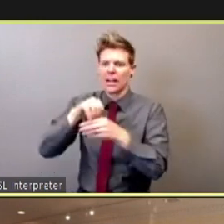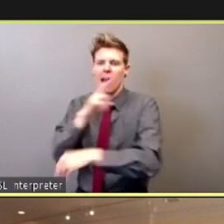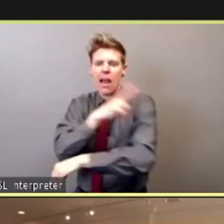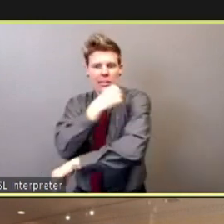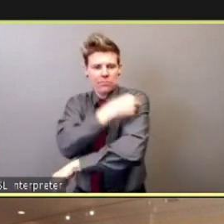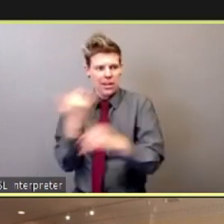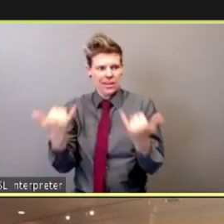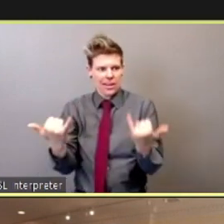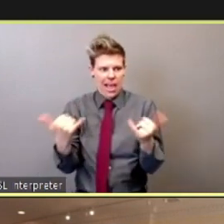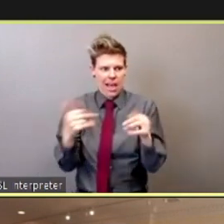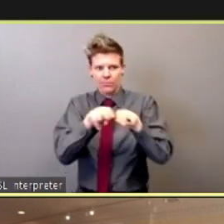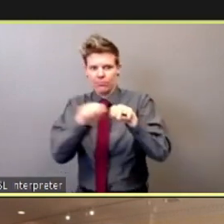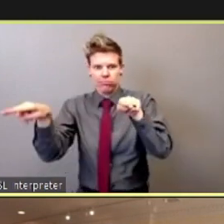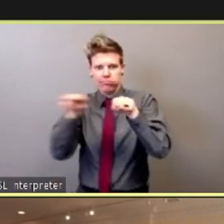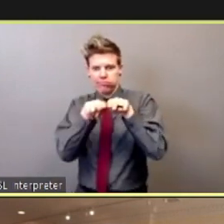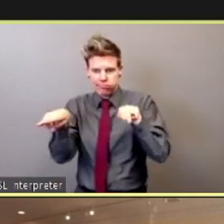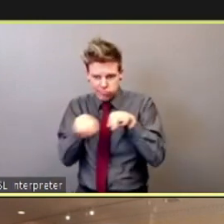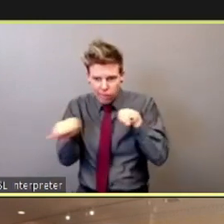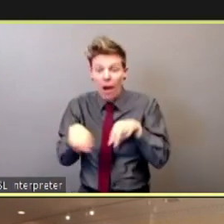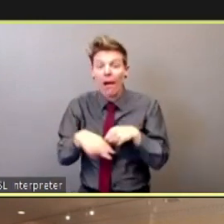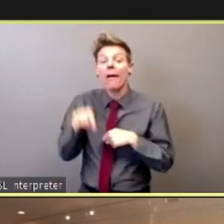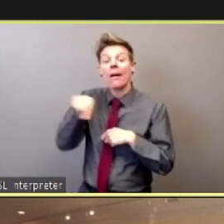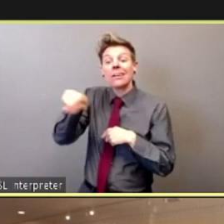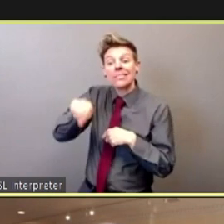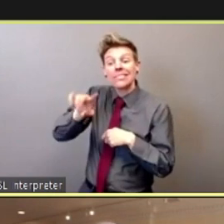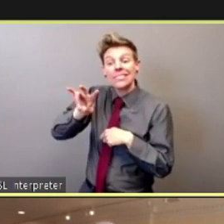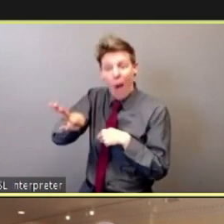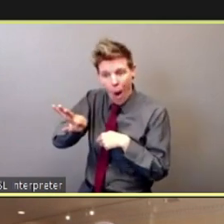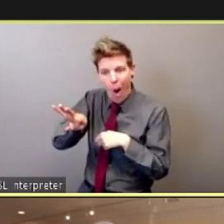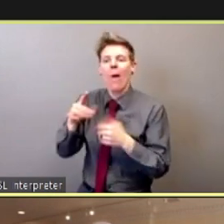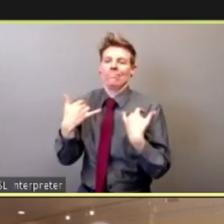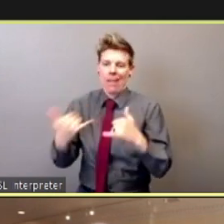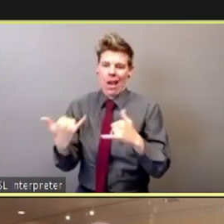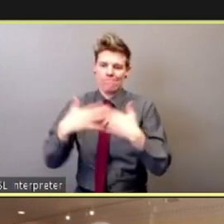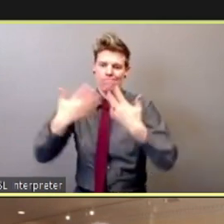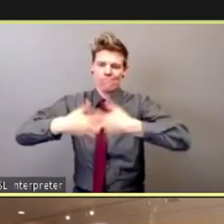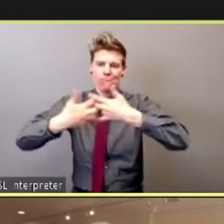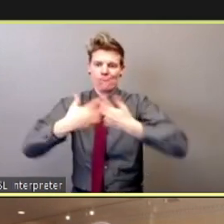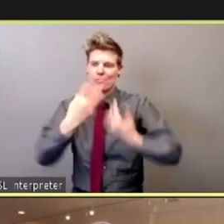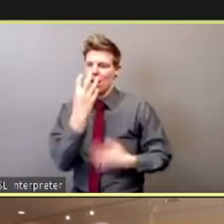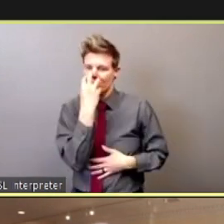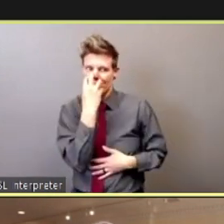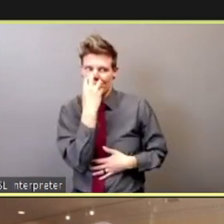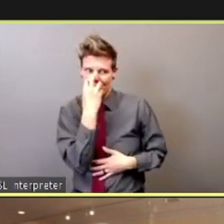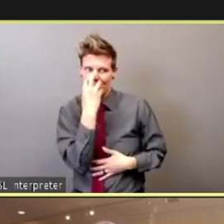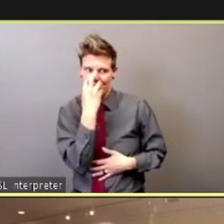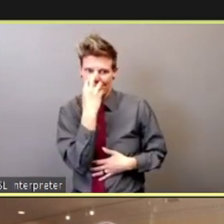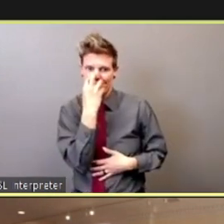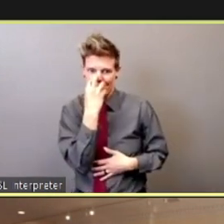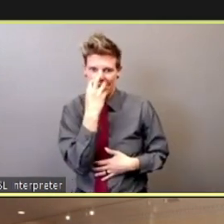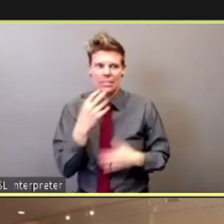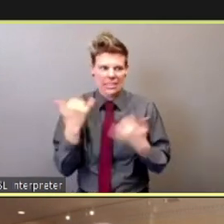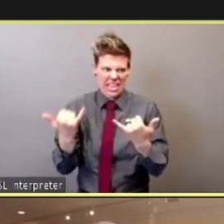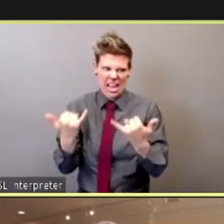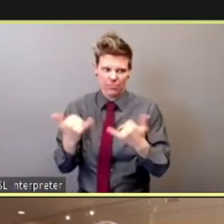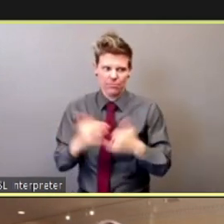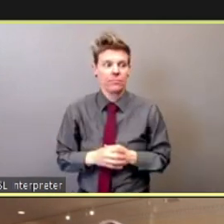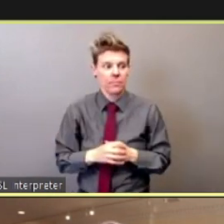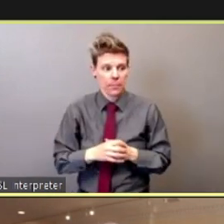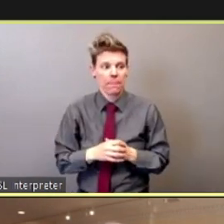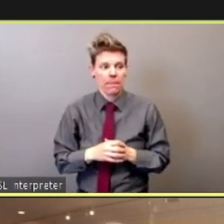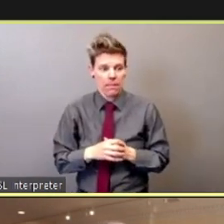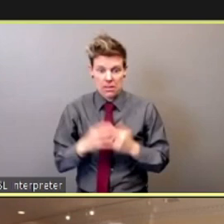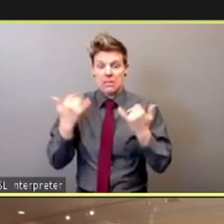these two issues are where we really focus to make sure that we've created a safe environment.